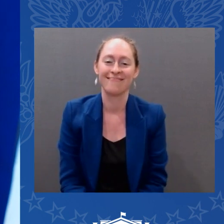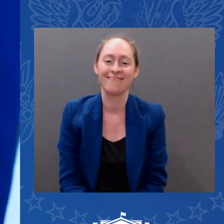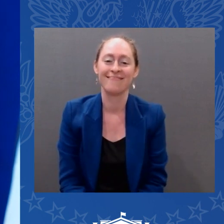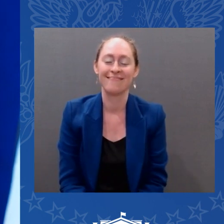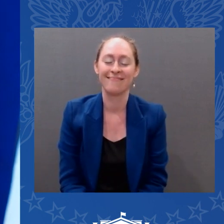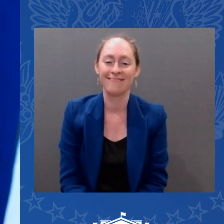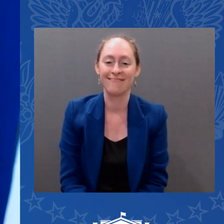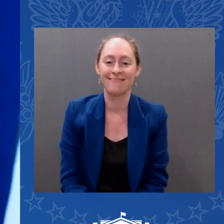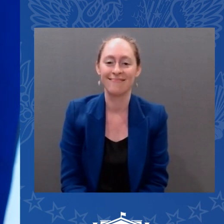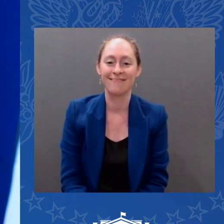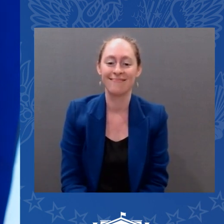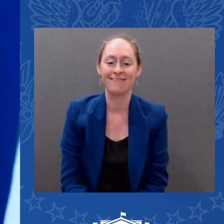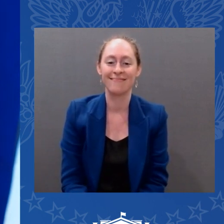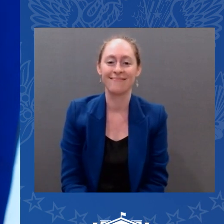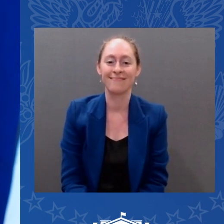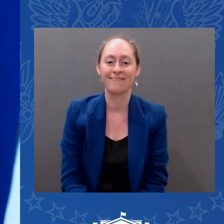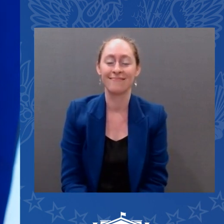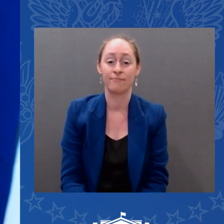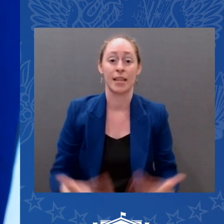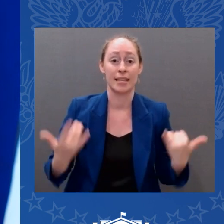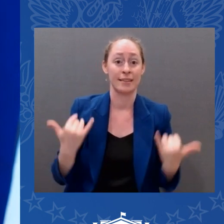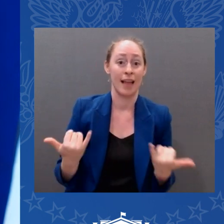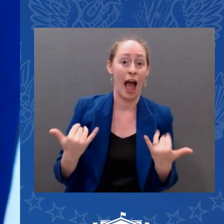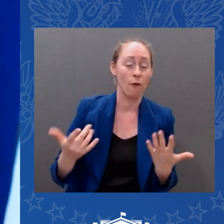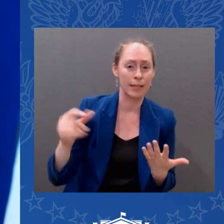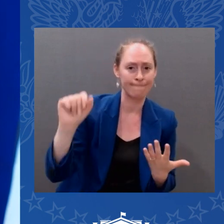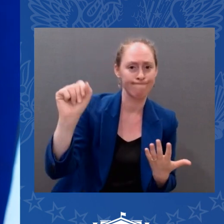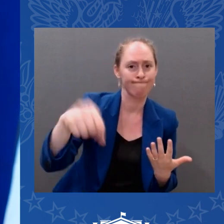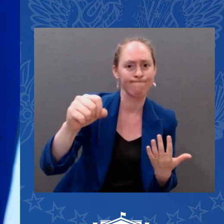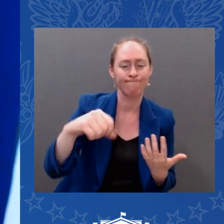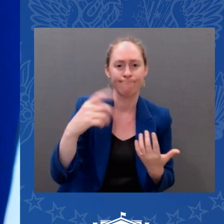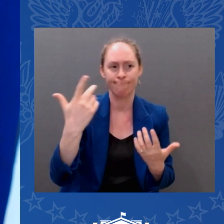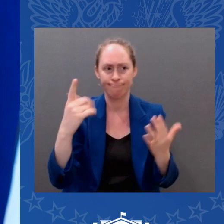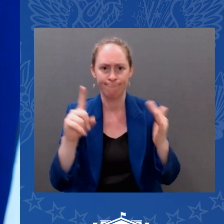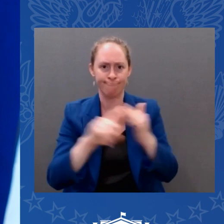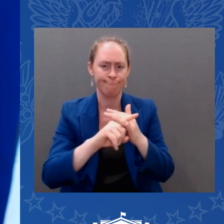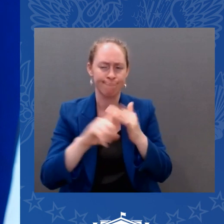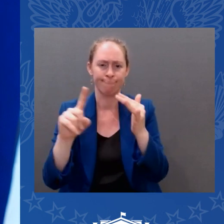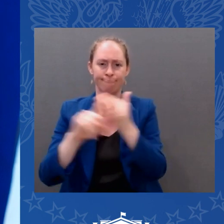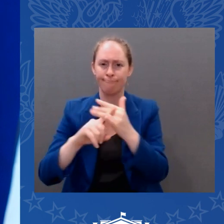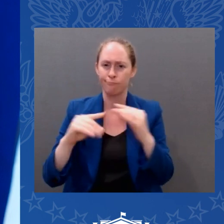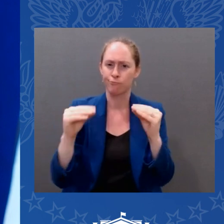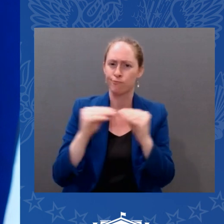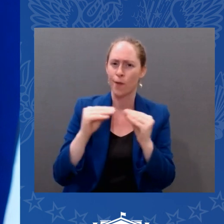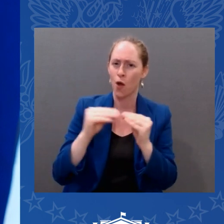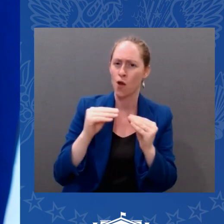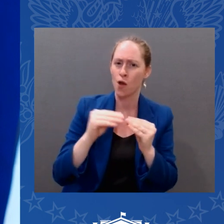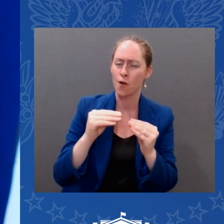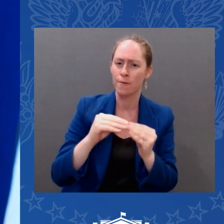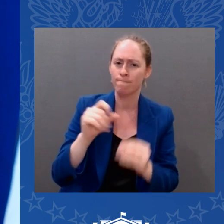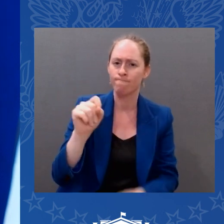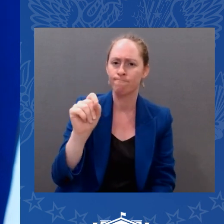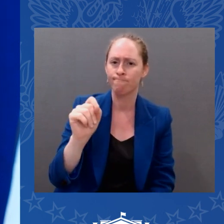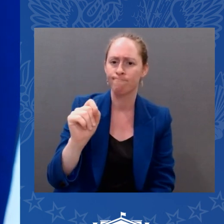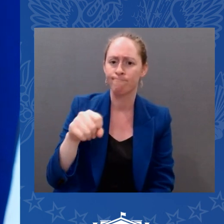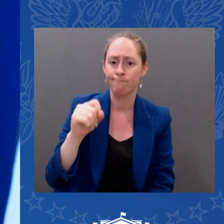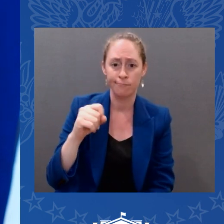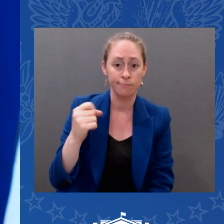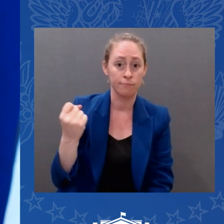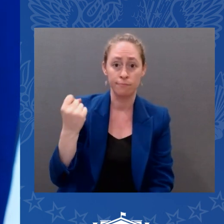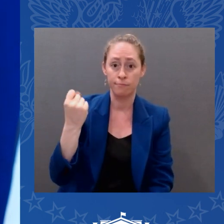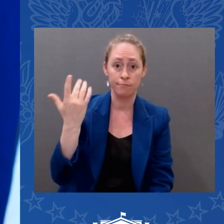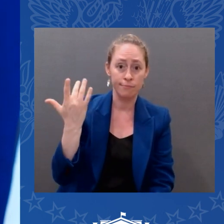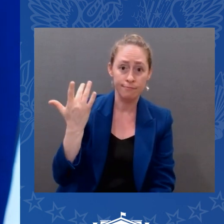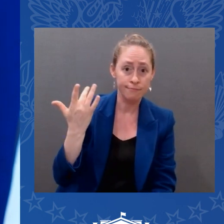come about as a result of unprecedented and extremely difficult situations that have been caused by the COVID-19 pandemic and